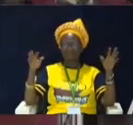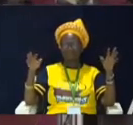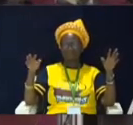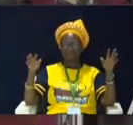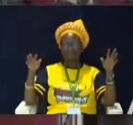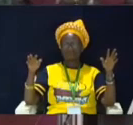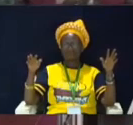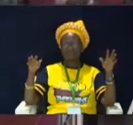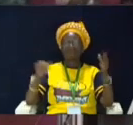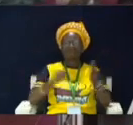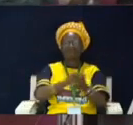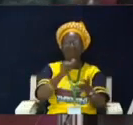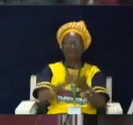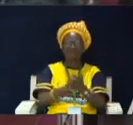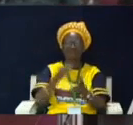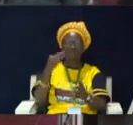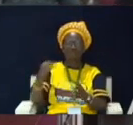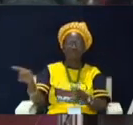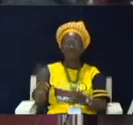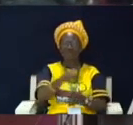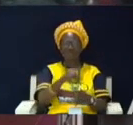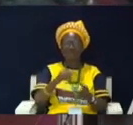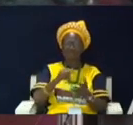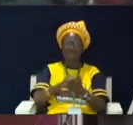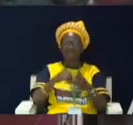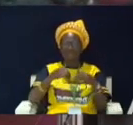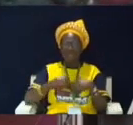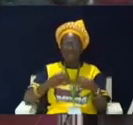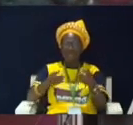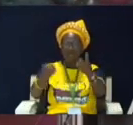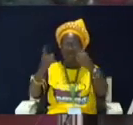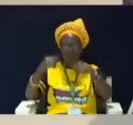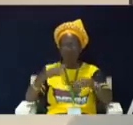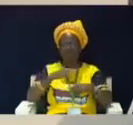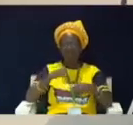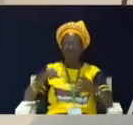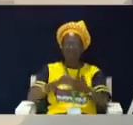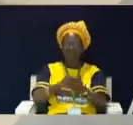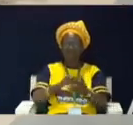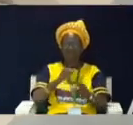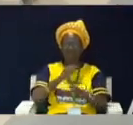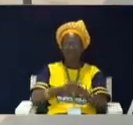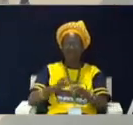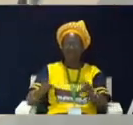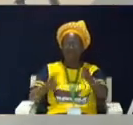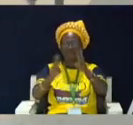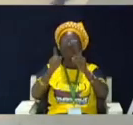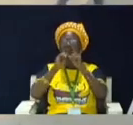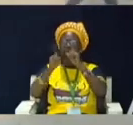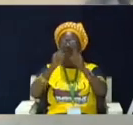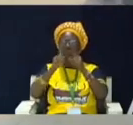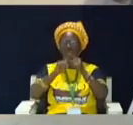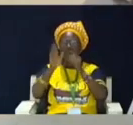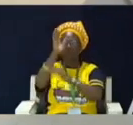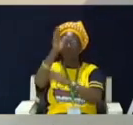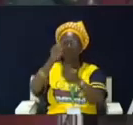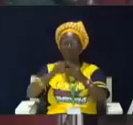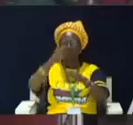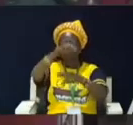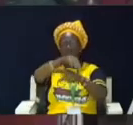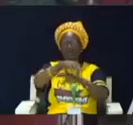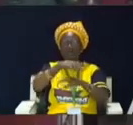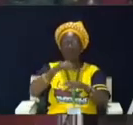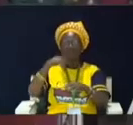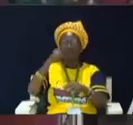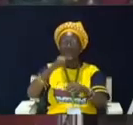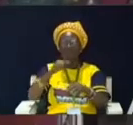Okay, those of you who have already come and those who are on the way, talk to God tonight and say, please, Lord,